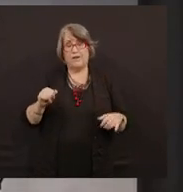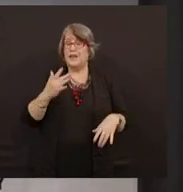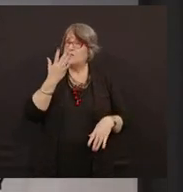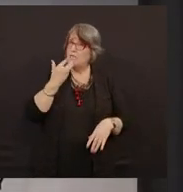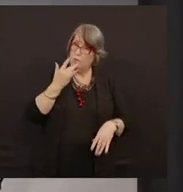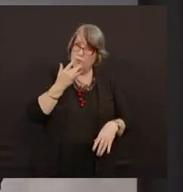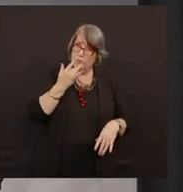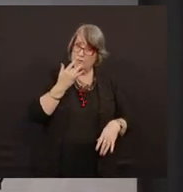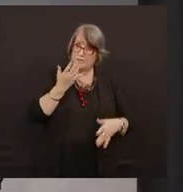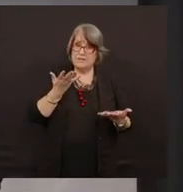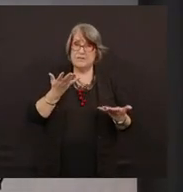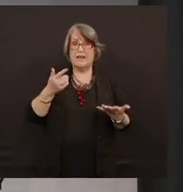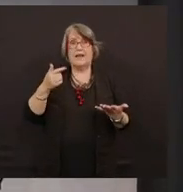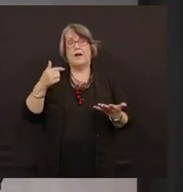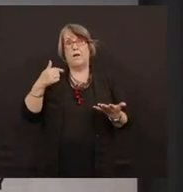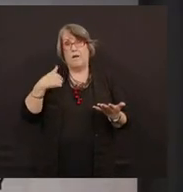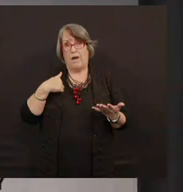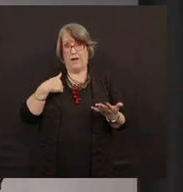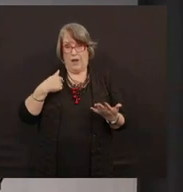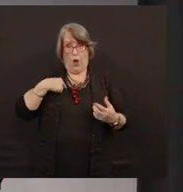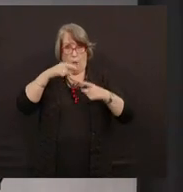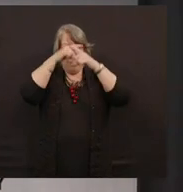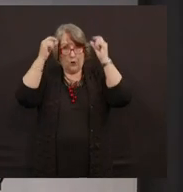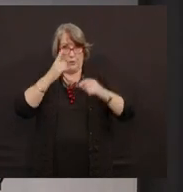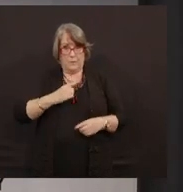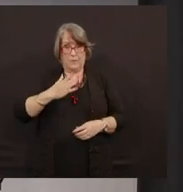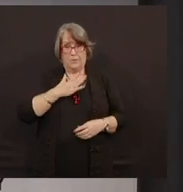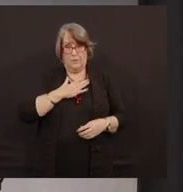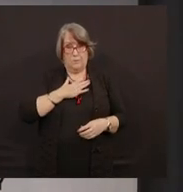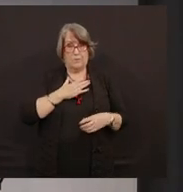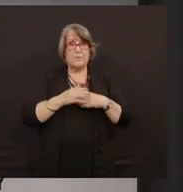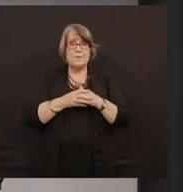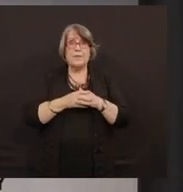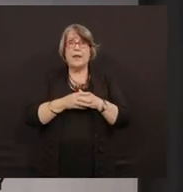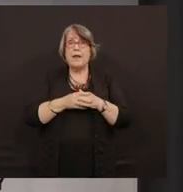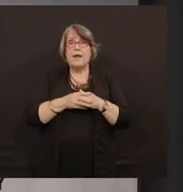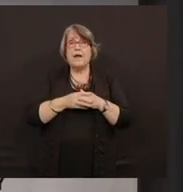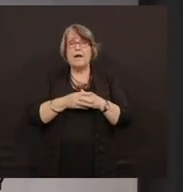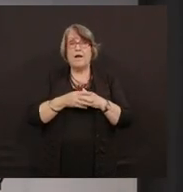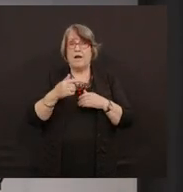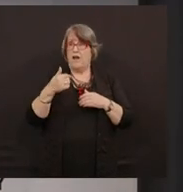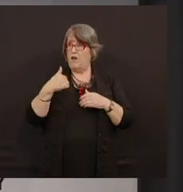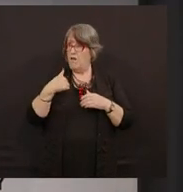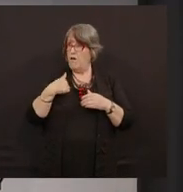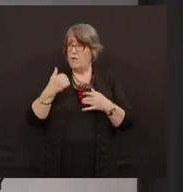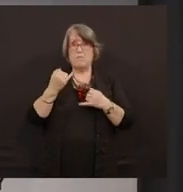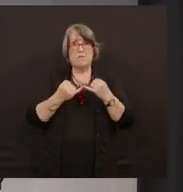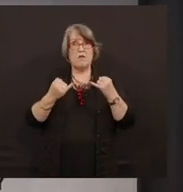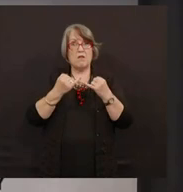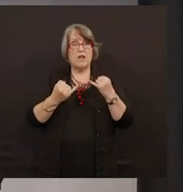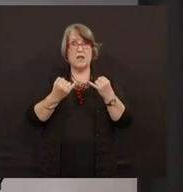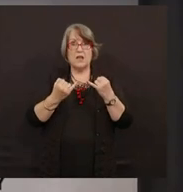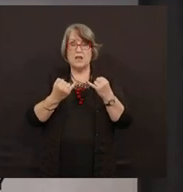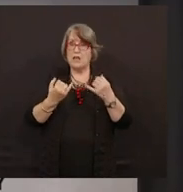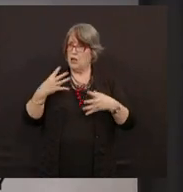know, and as a nurse and as someone who, you know, is very